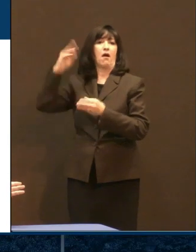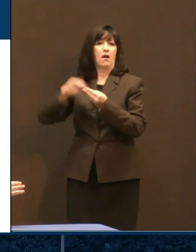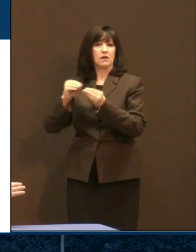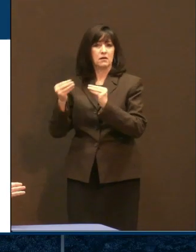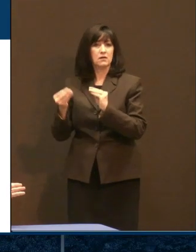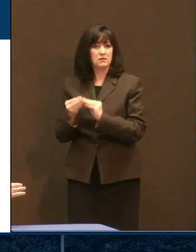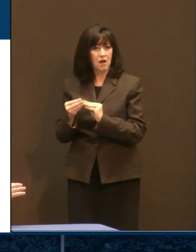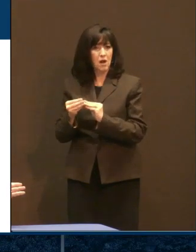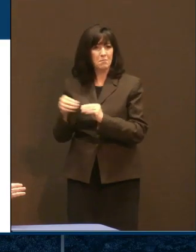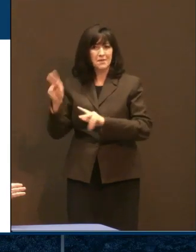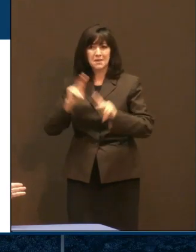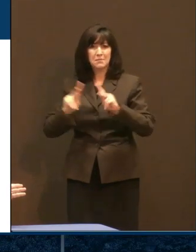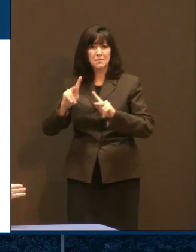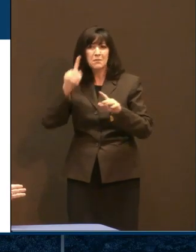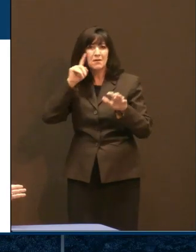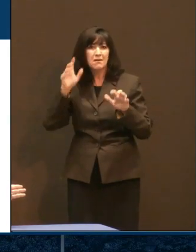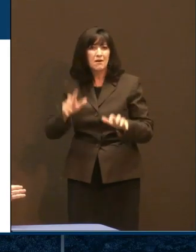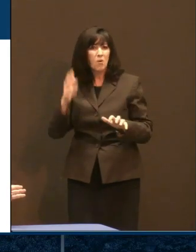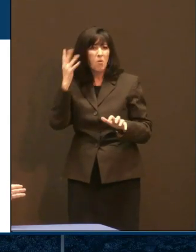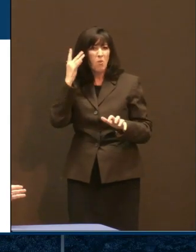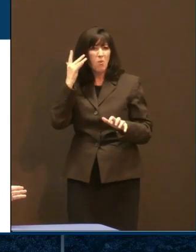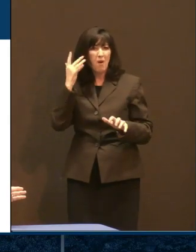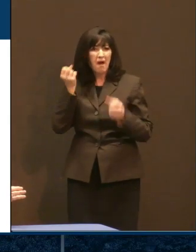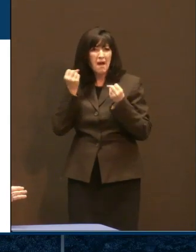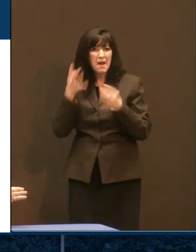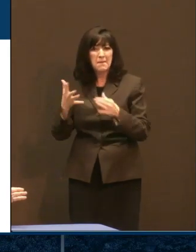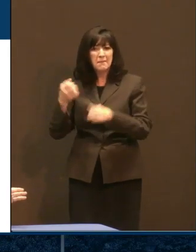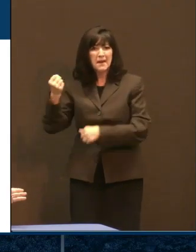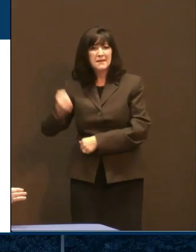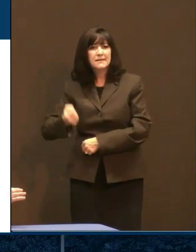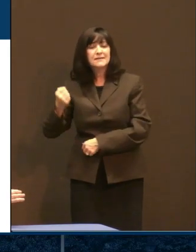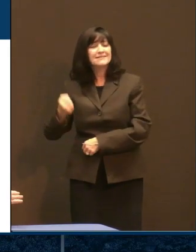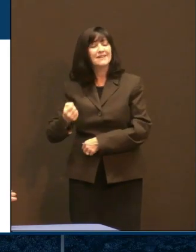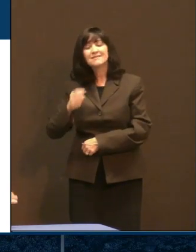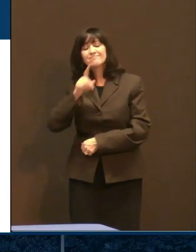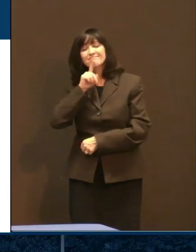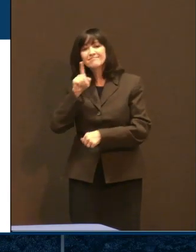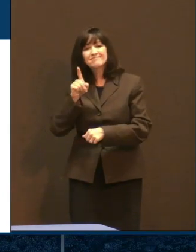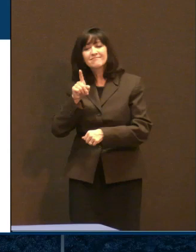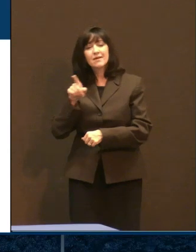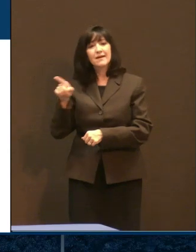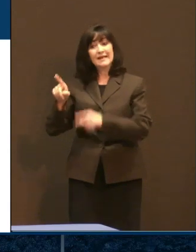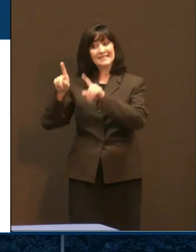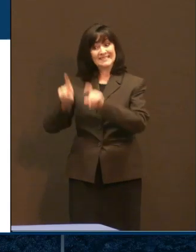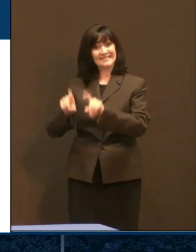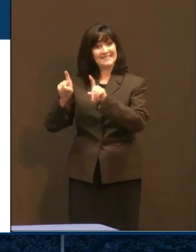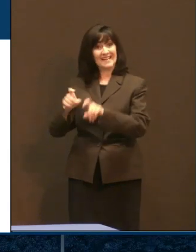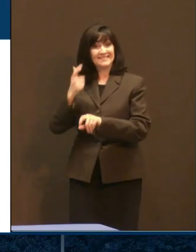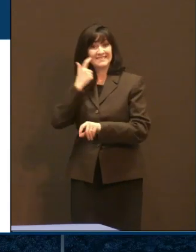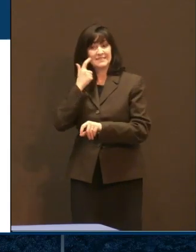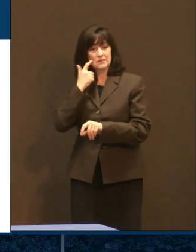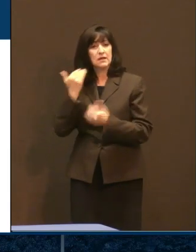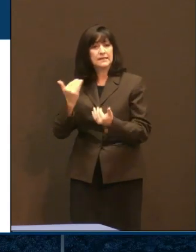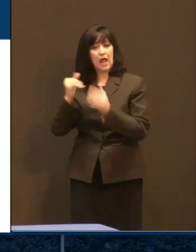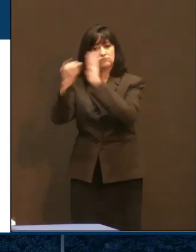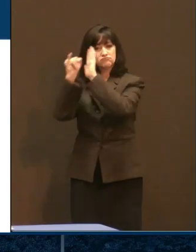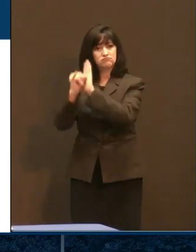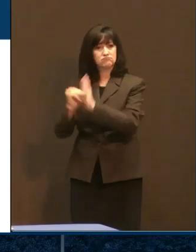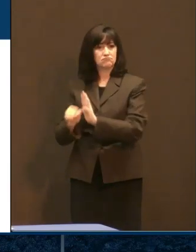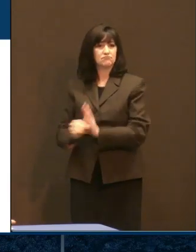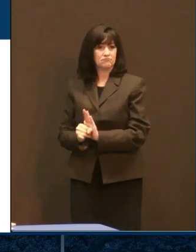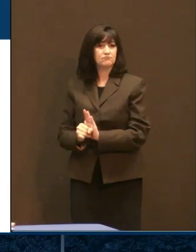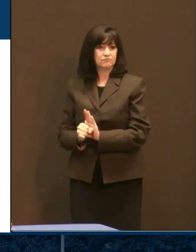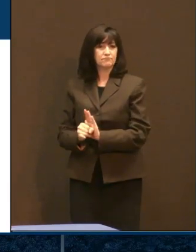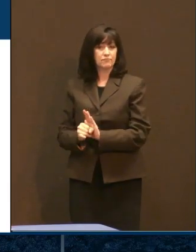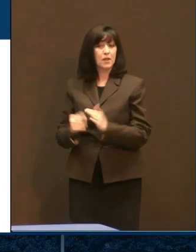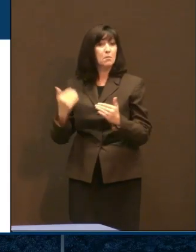contemplates the status of the situation in all three counties statewide, while recognizing the particular challenge that you have. I